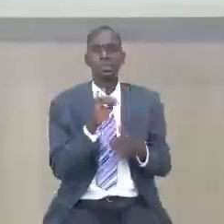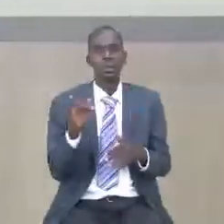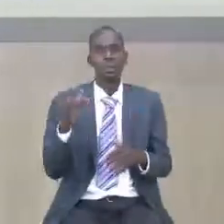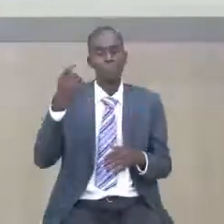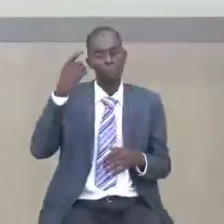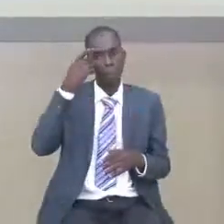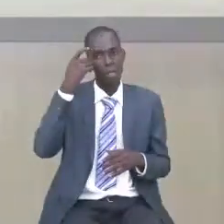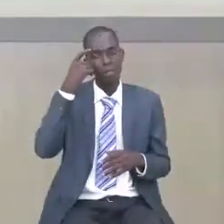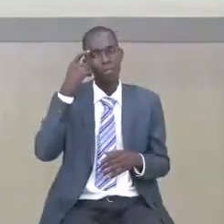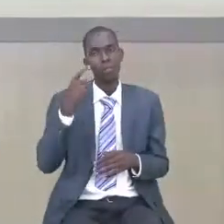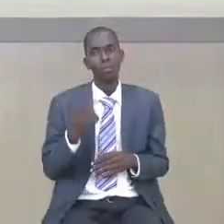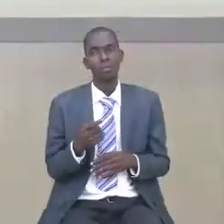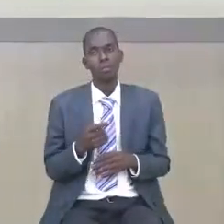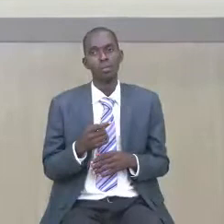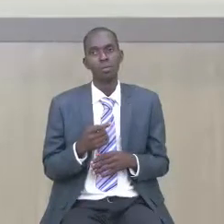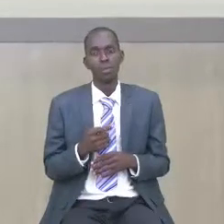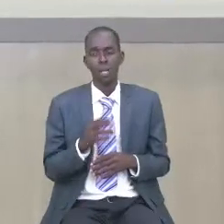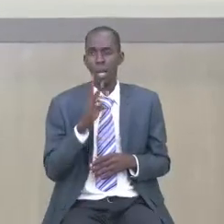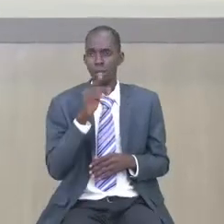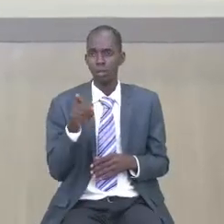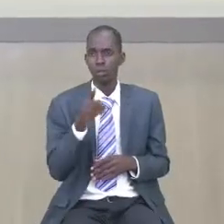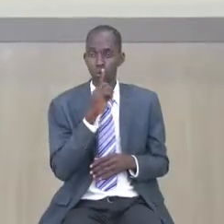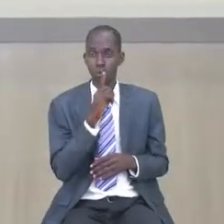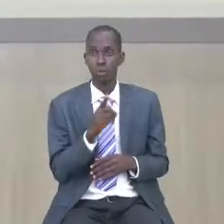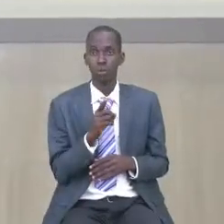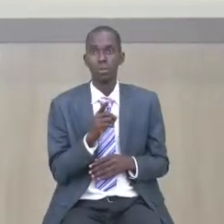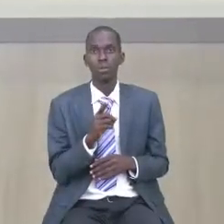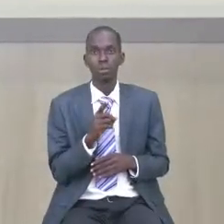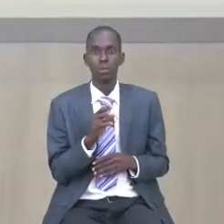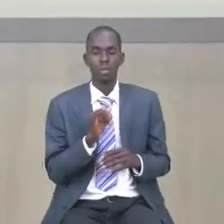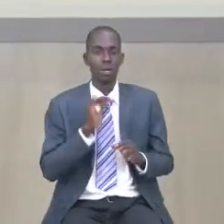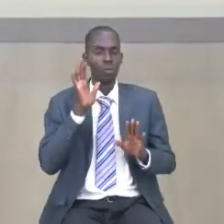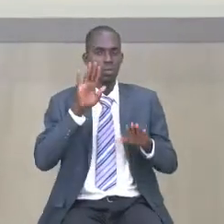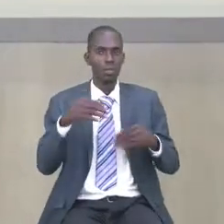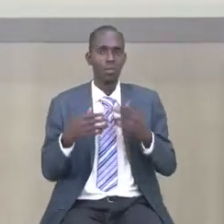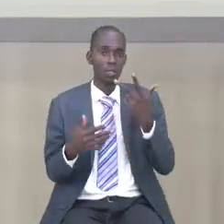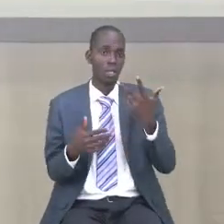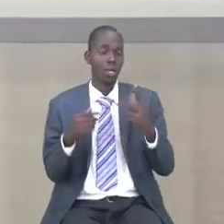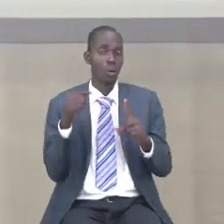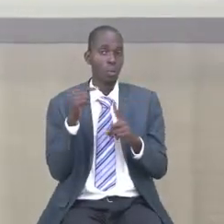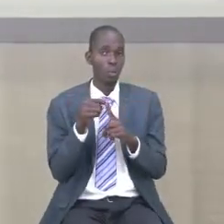mindset. As usual, I'm going to give you 3 points.